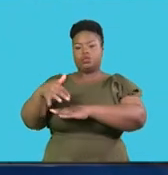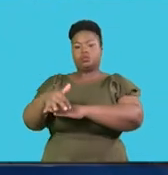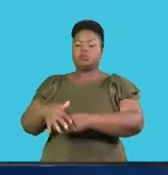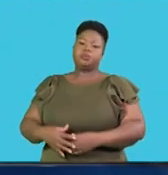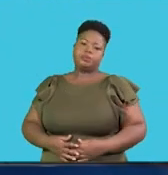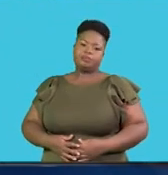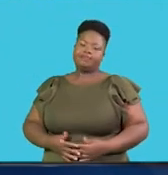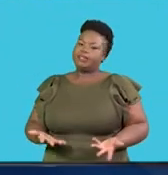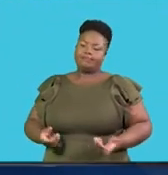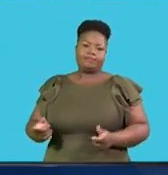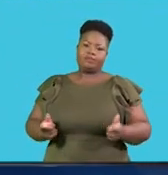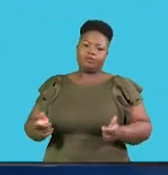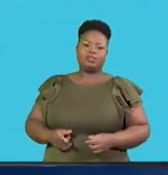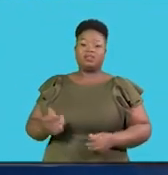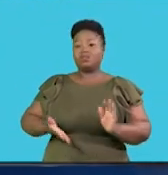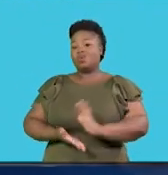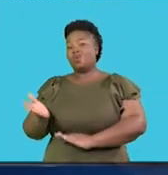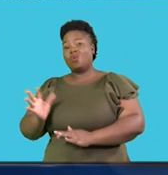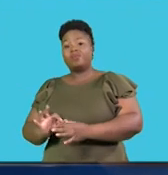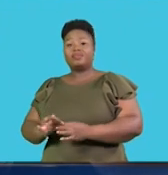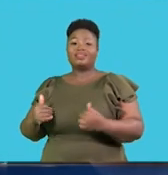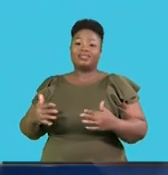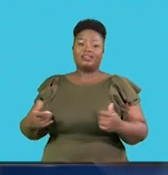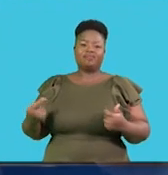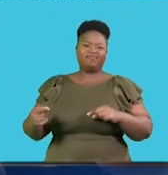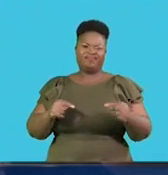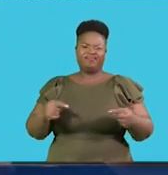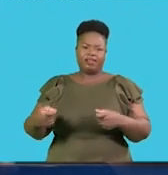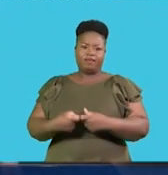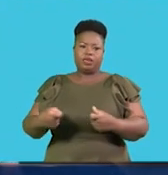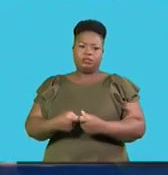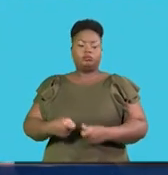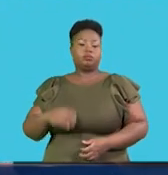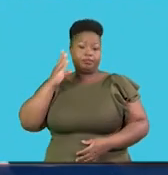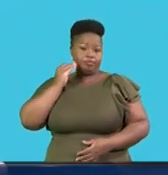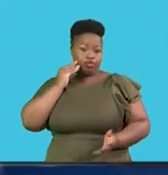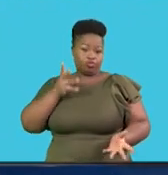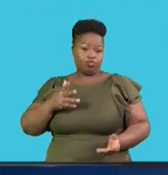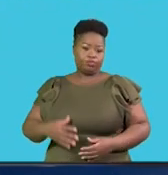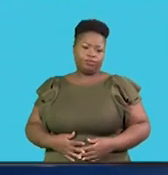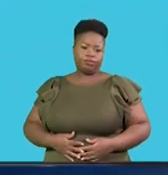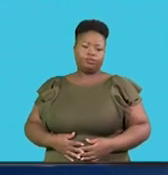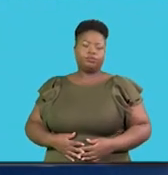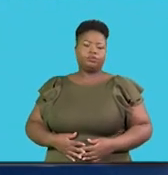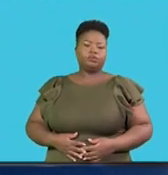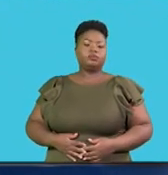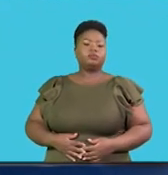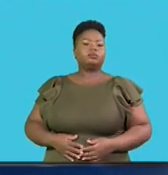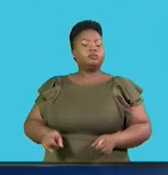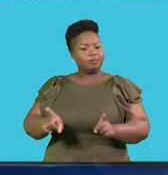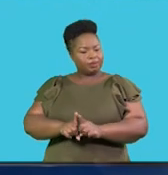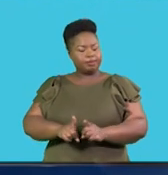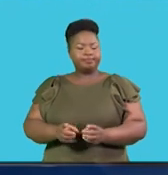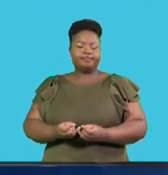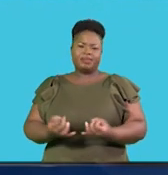home. But if they don't go home and they start fighting, it becomes something else. So this is what we experienced here, and what we've been experiencing across in many of